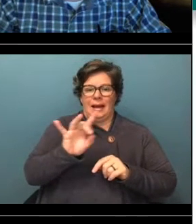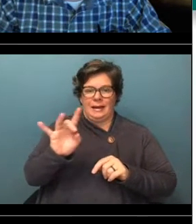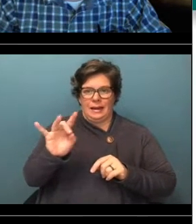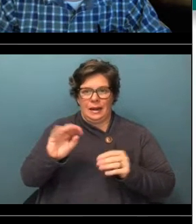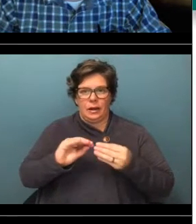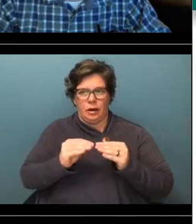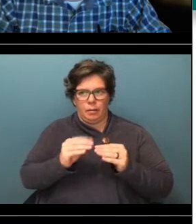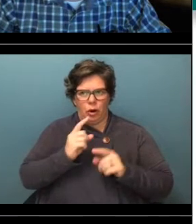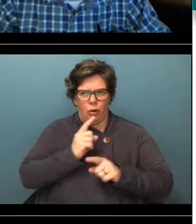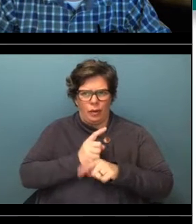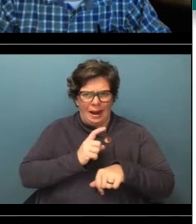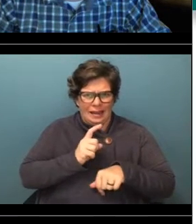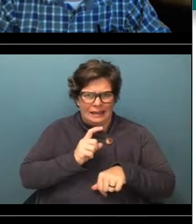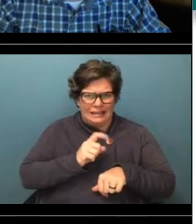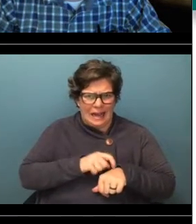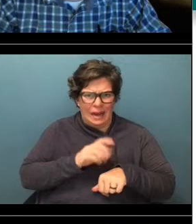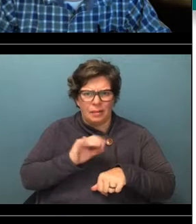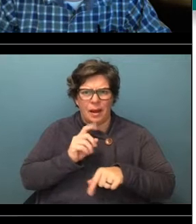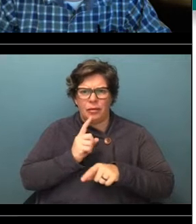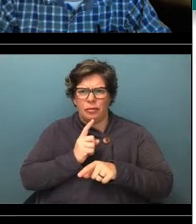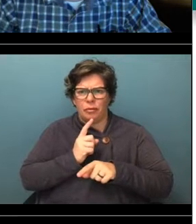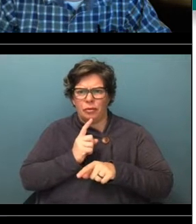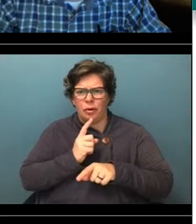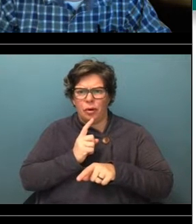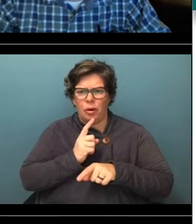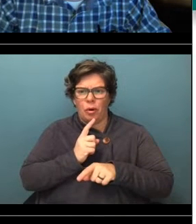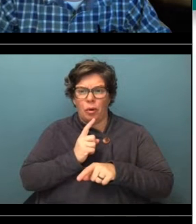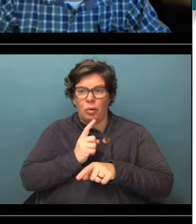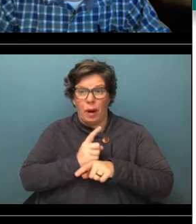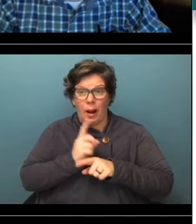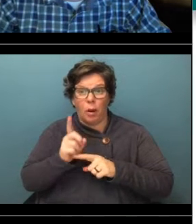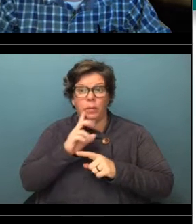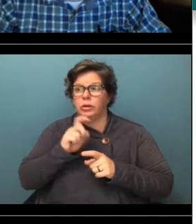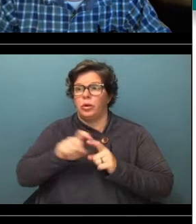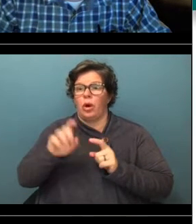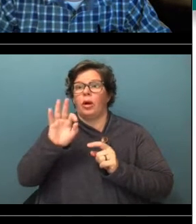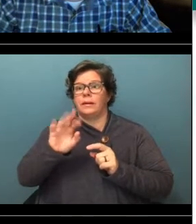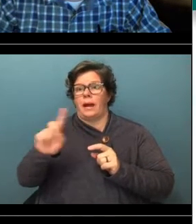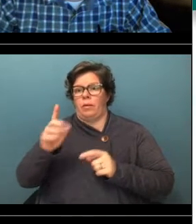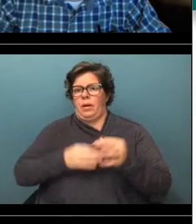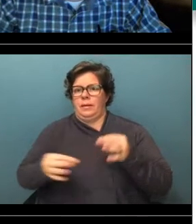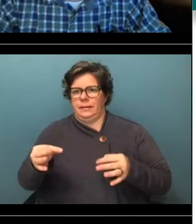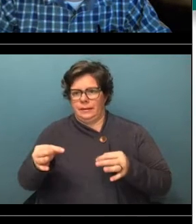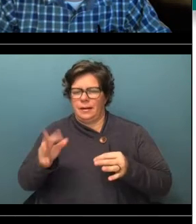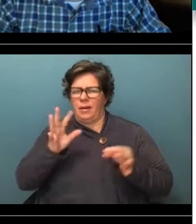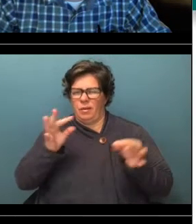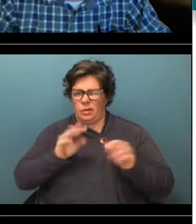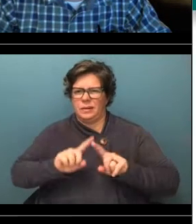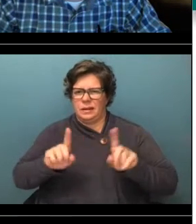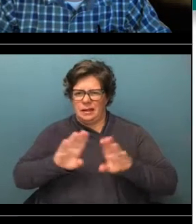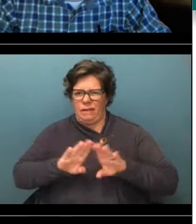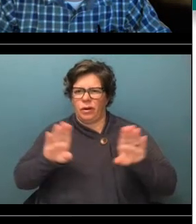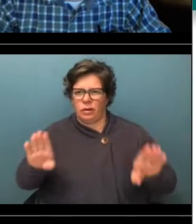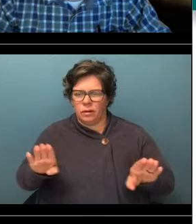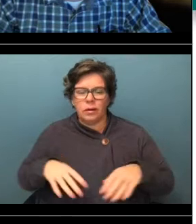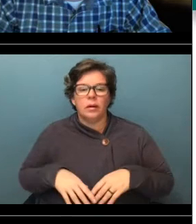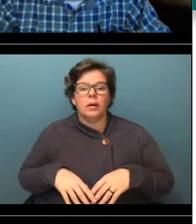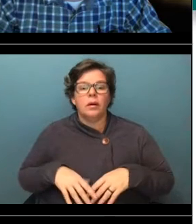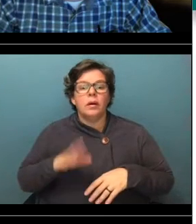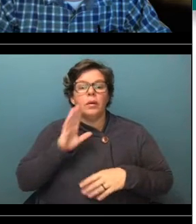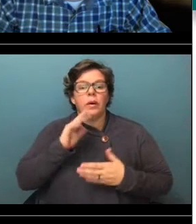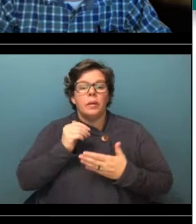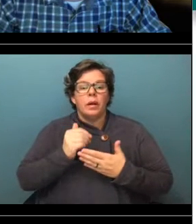is the right time and when is the right time to call 911. And also, help